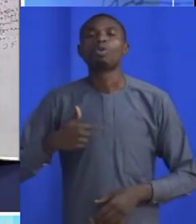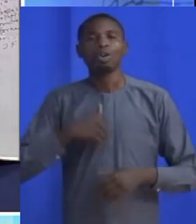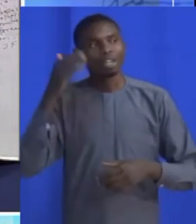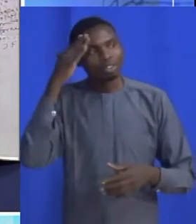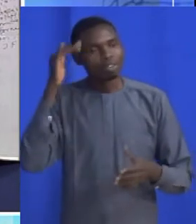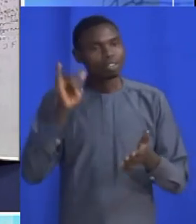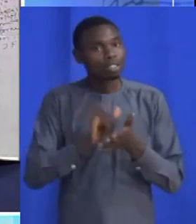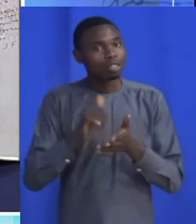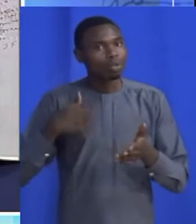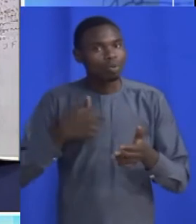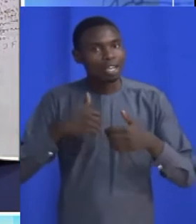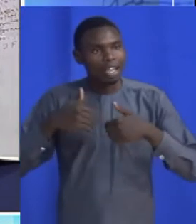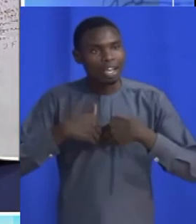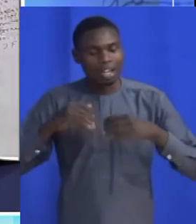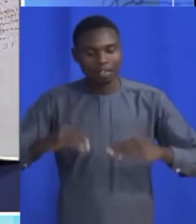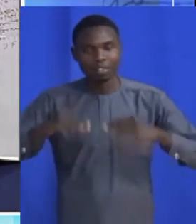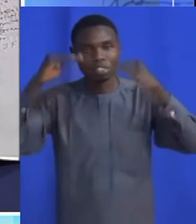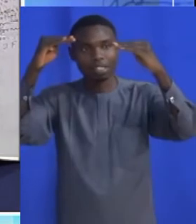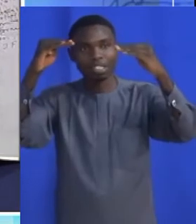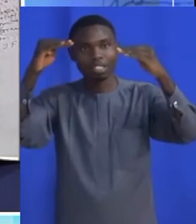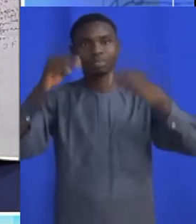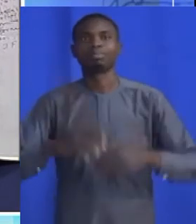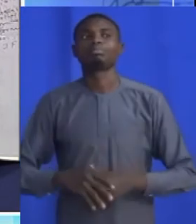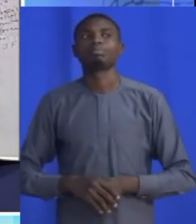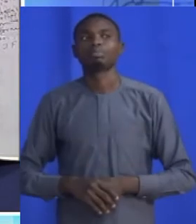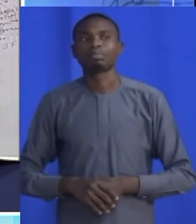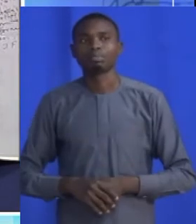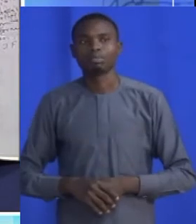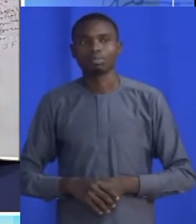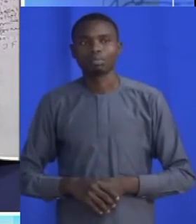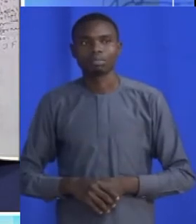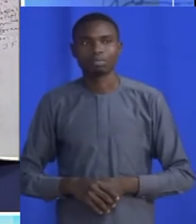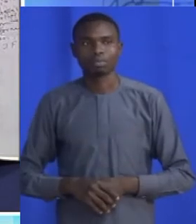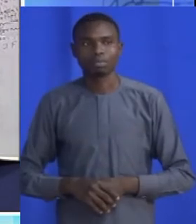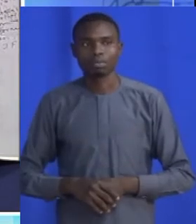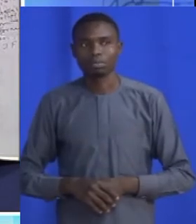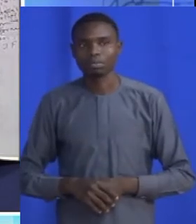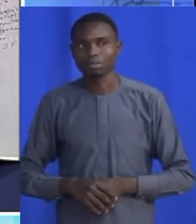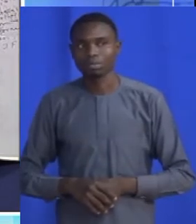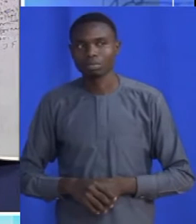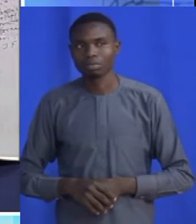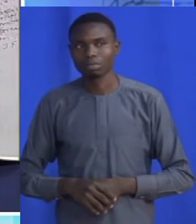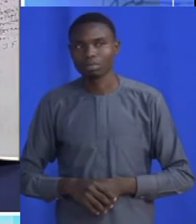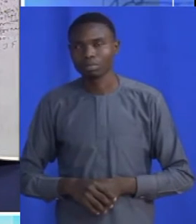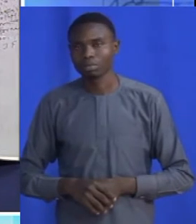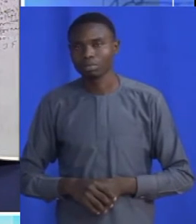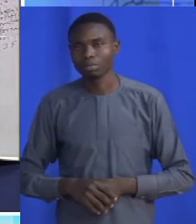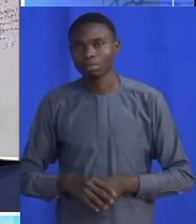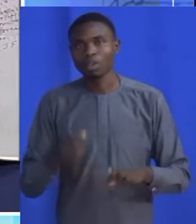Because it would detain the pipe, or would play the pipe, detain the two. The president is the one